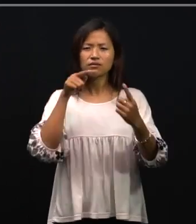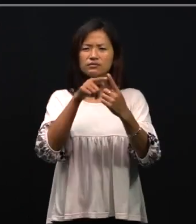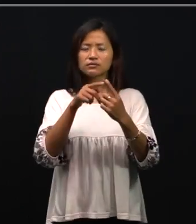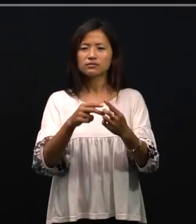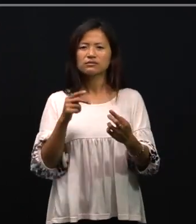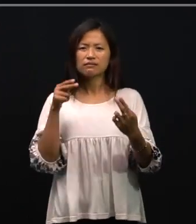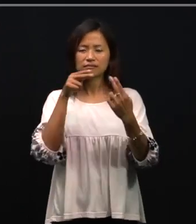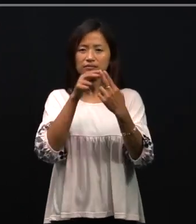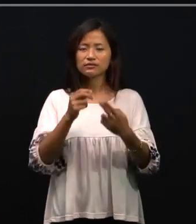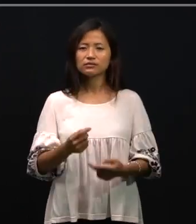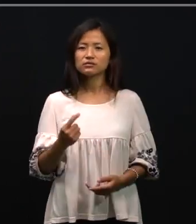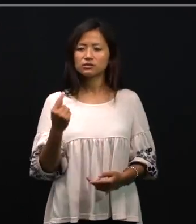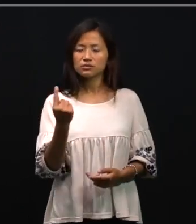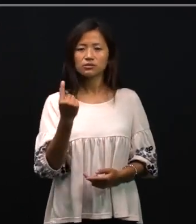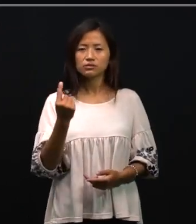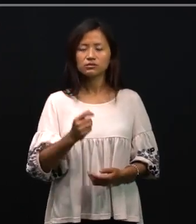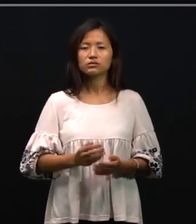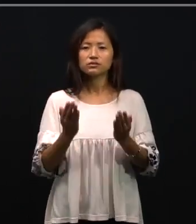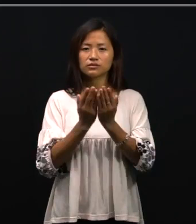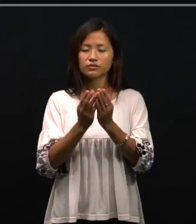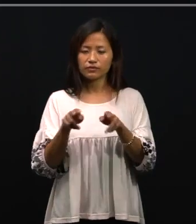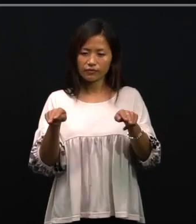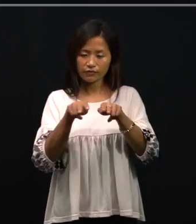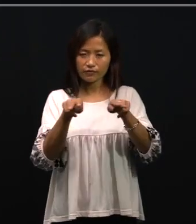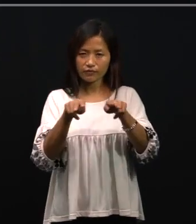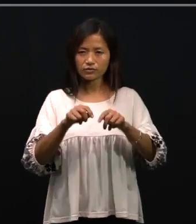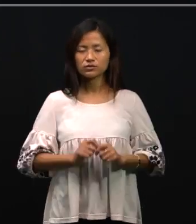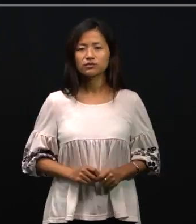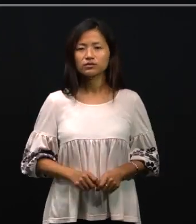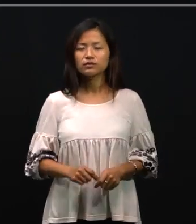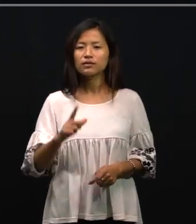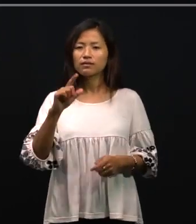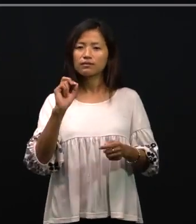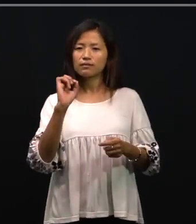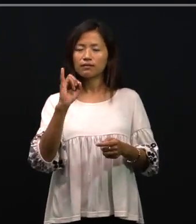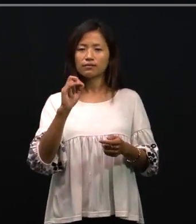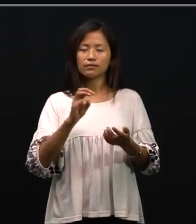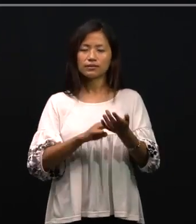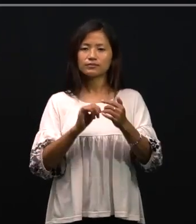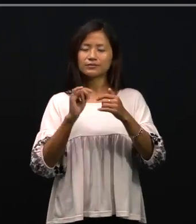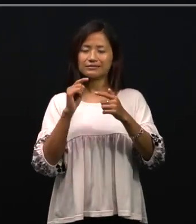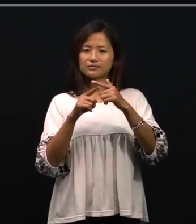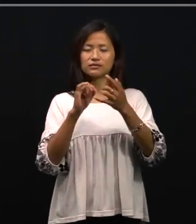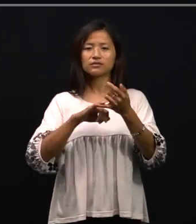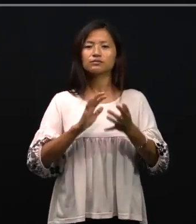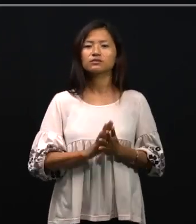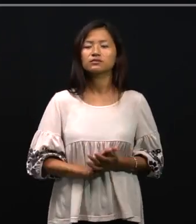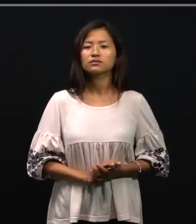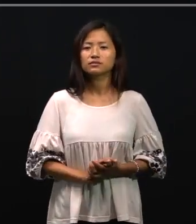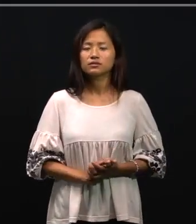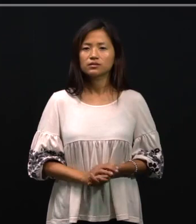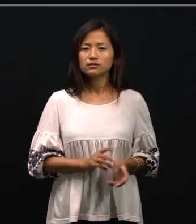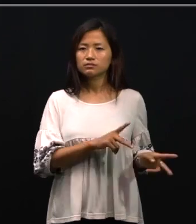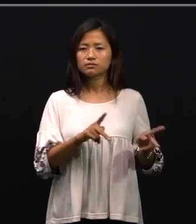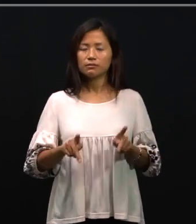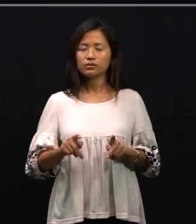been assigned to them, until and unless we refer to them as names. We cannot just give them codes or numbers and study them. It's